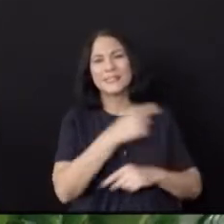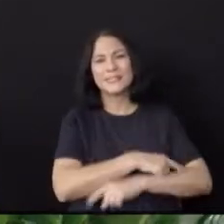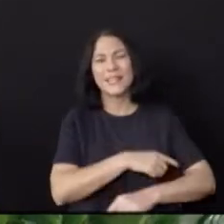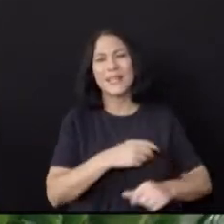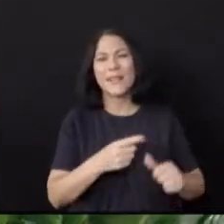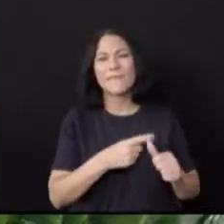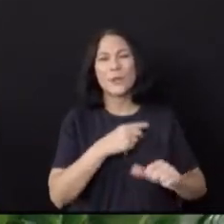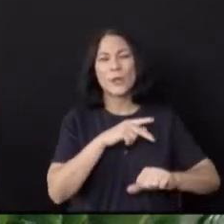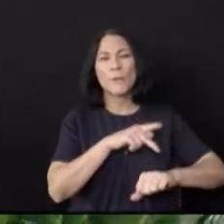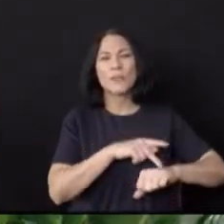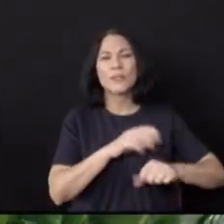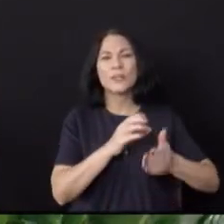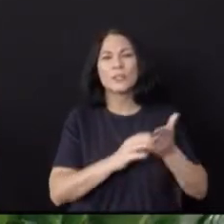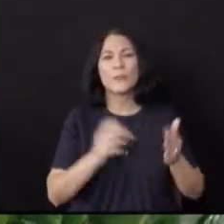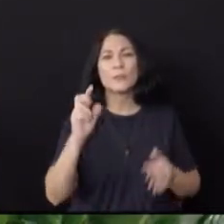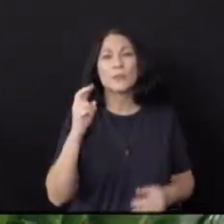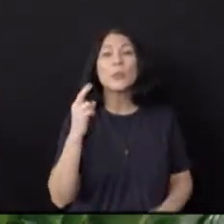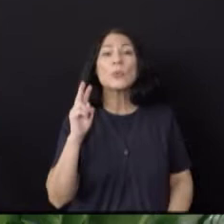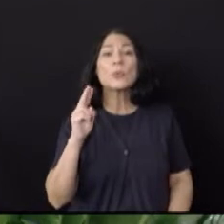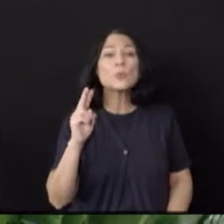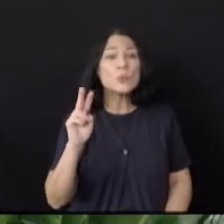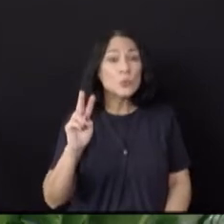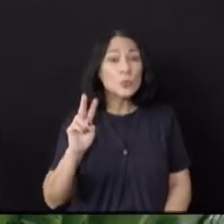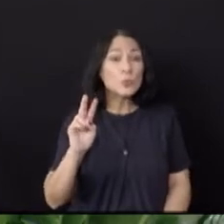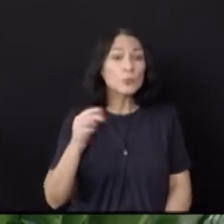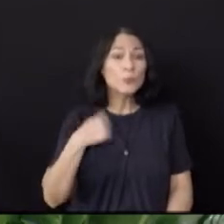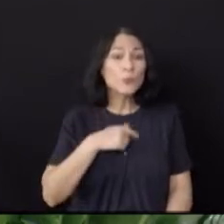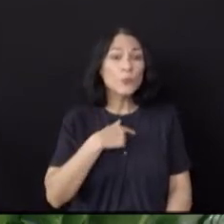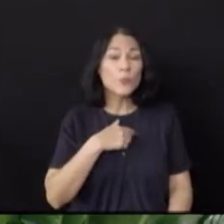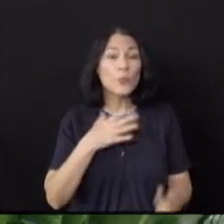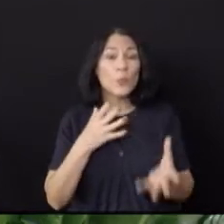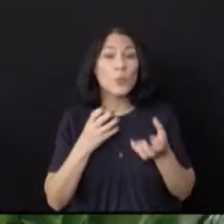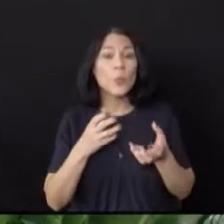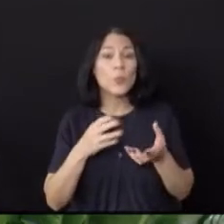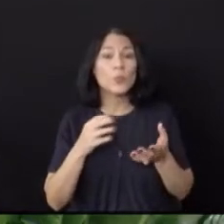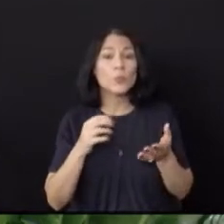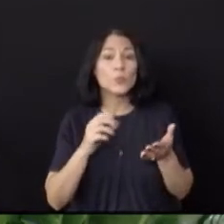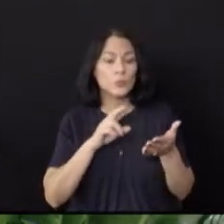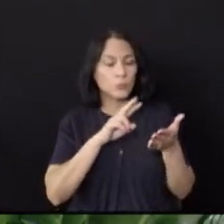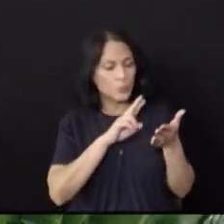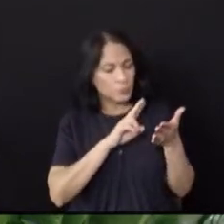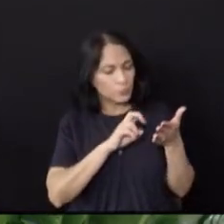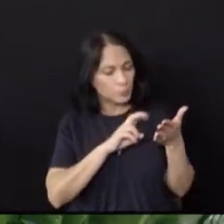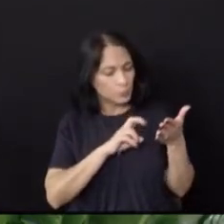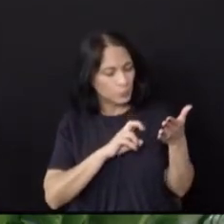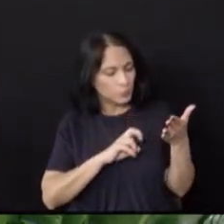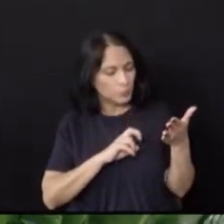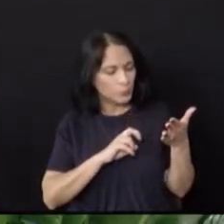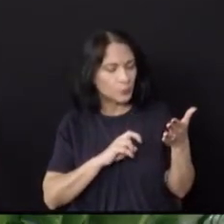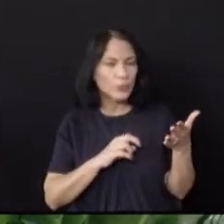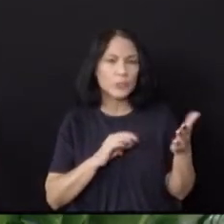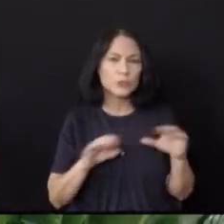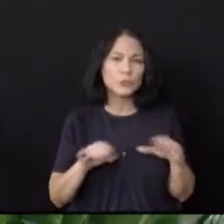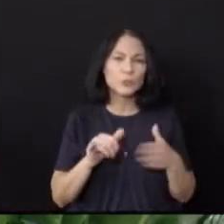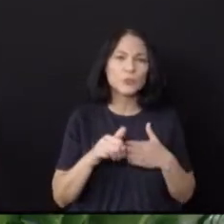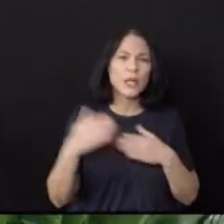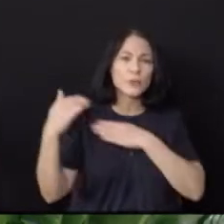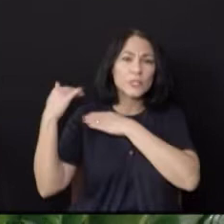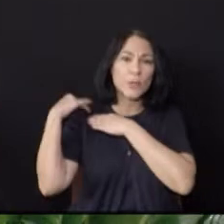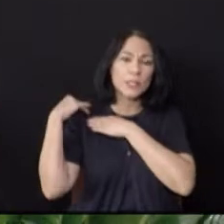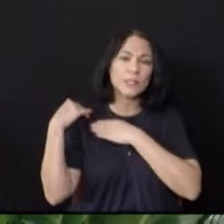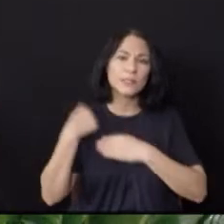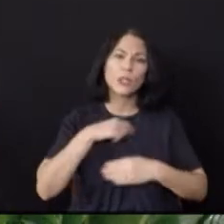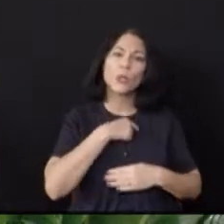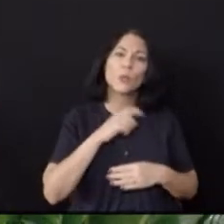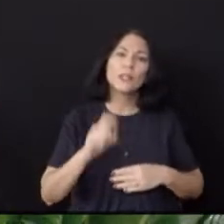Peter chapter 2, we want to unpack these scriptures carefully this morning, and to do that responsibly, we need to do what we should always